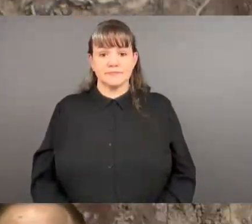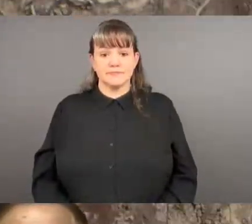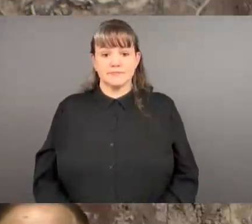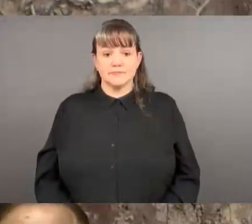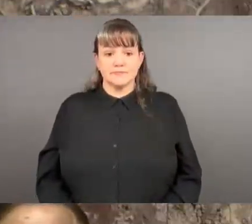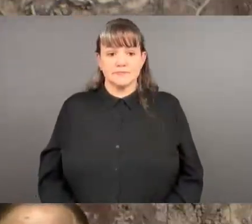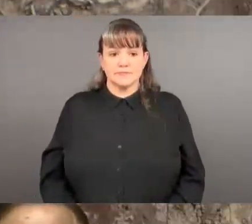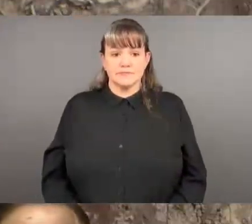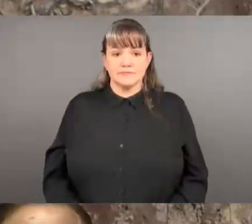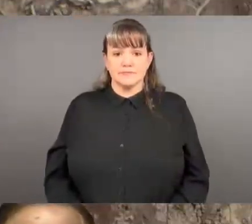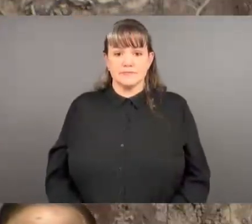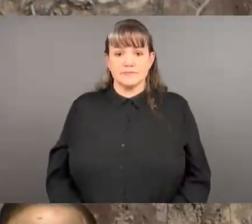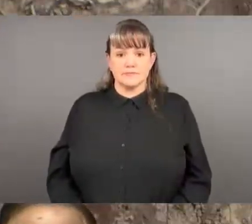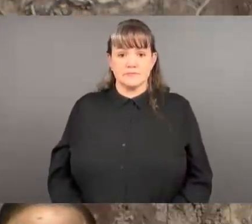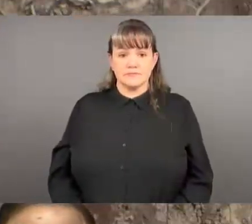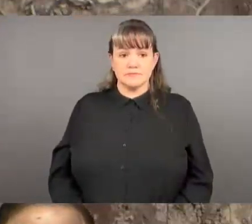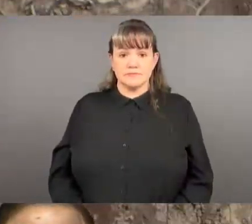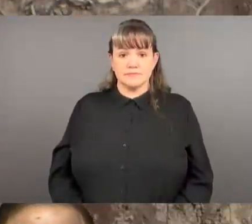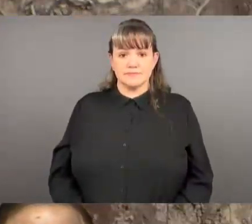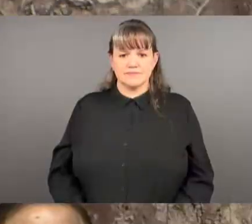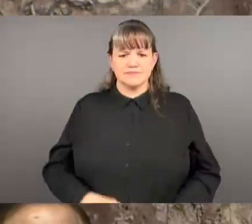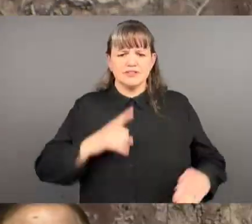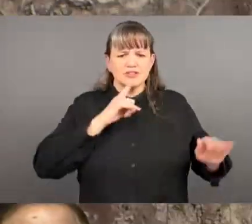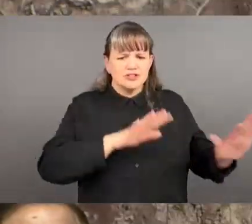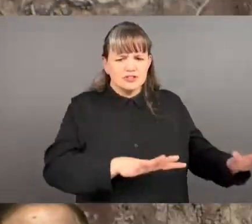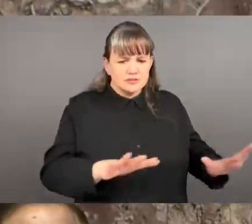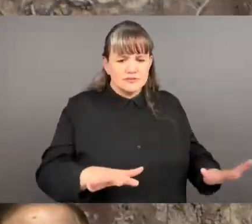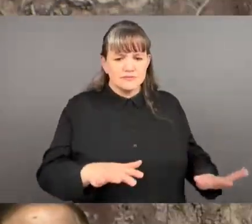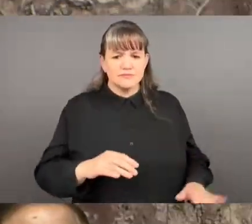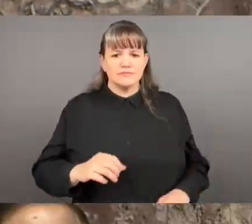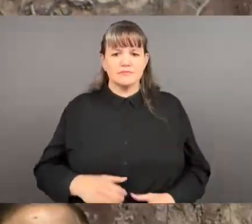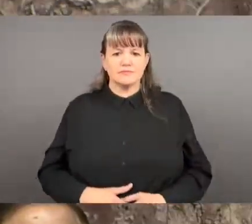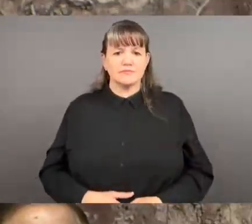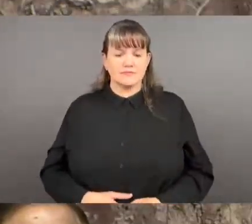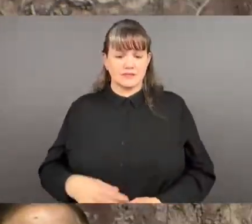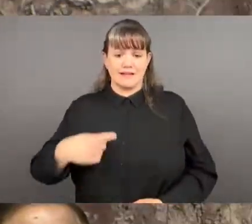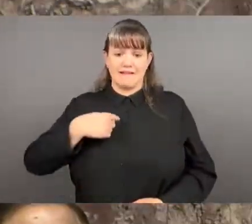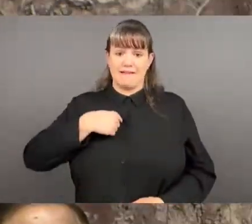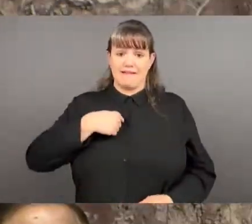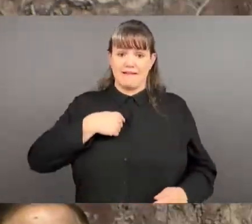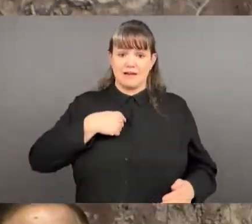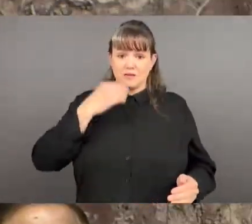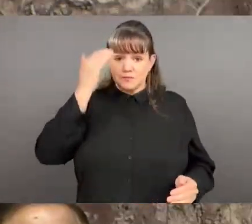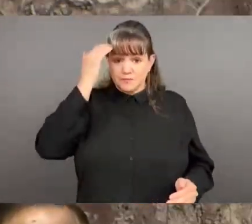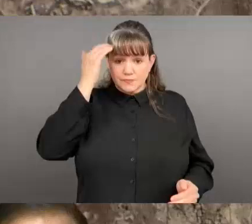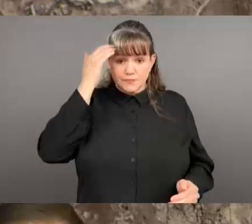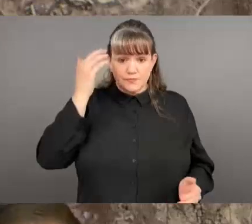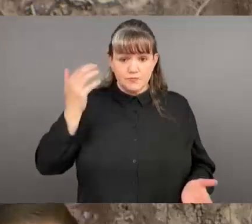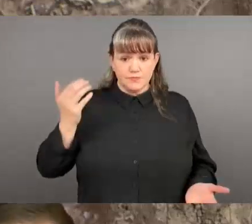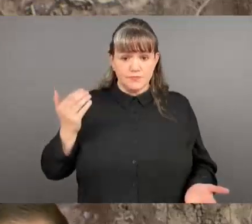please. I think it is challenging, Honourable Speaker, to ask 4 out of...